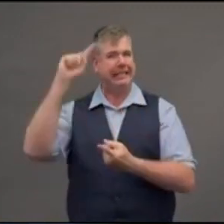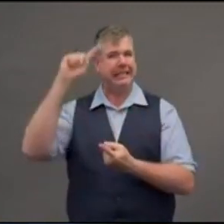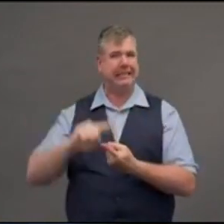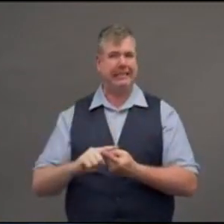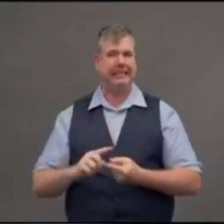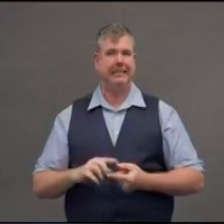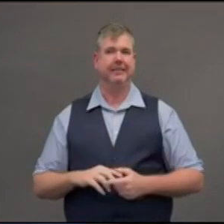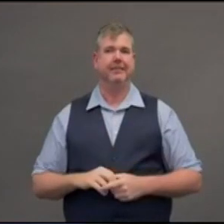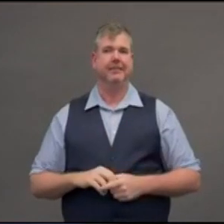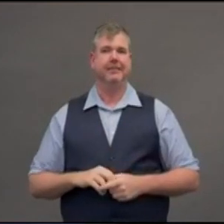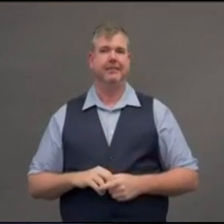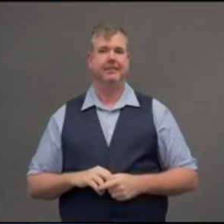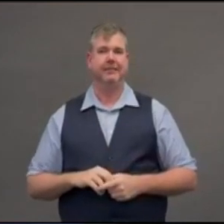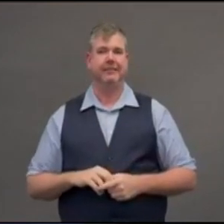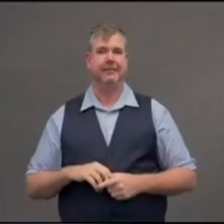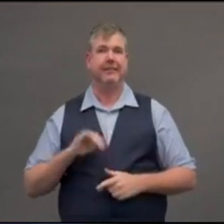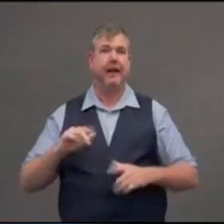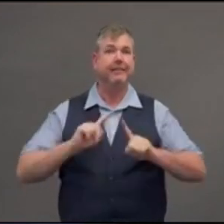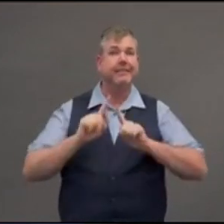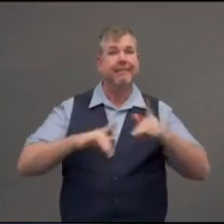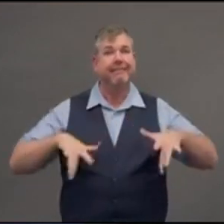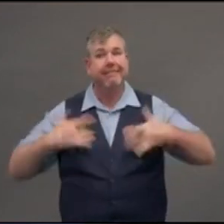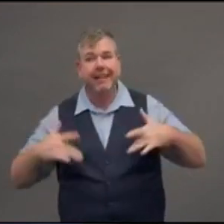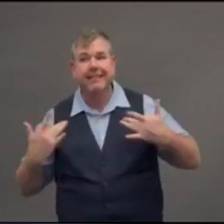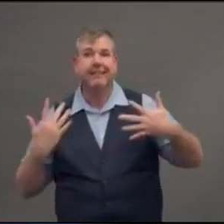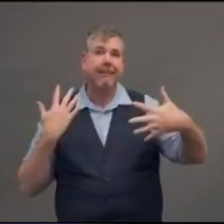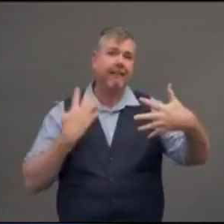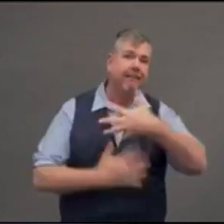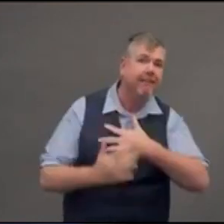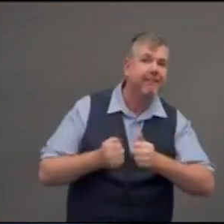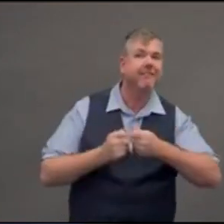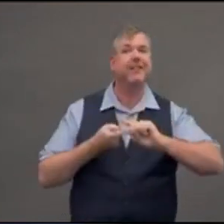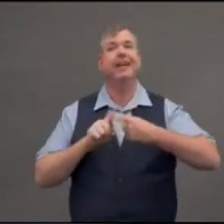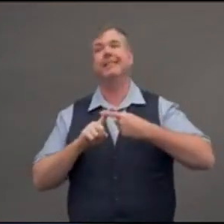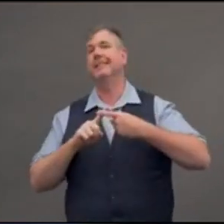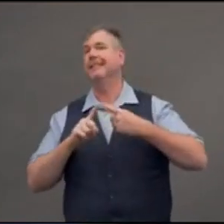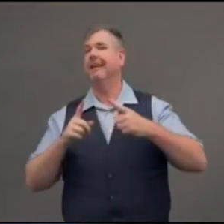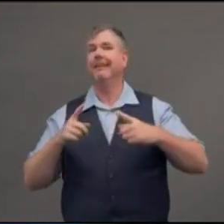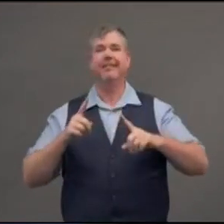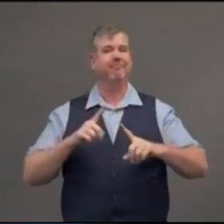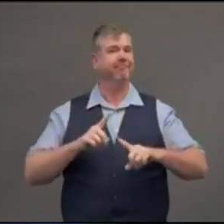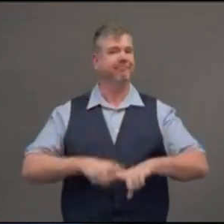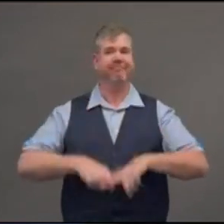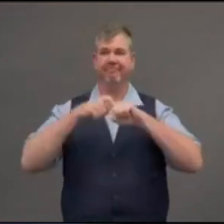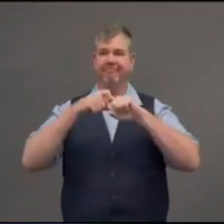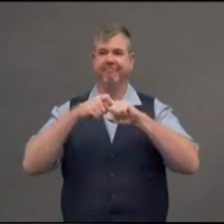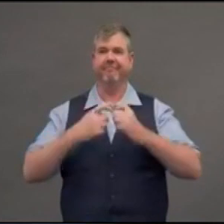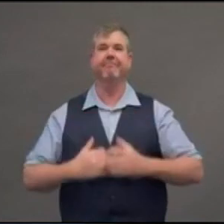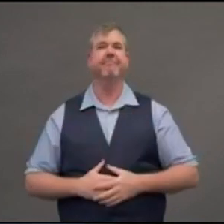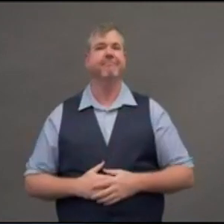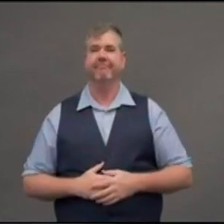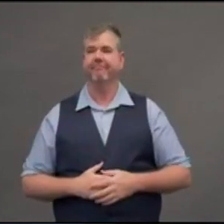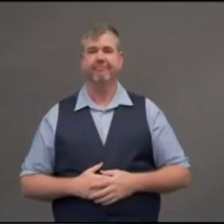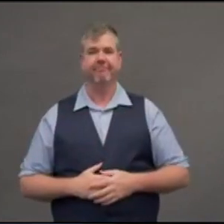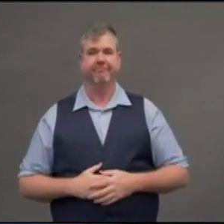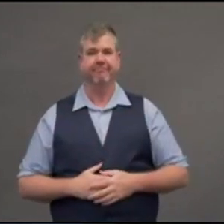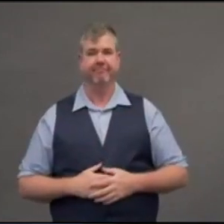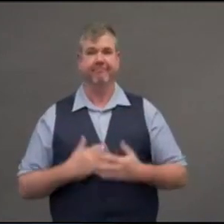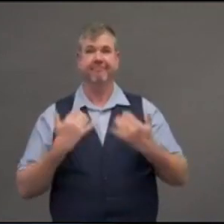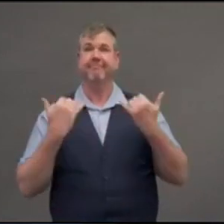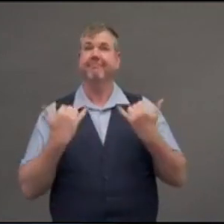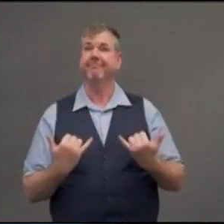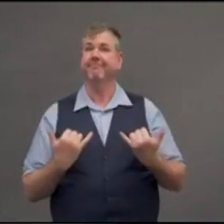and hanging out with friends. This morning, my colleagues from our New Americans Fellows program join me